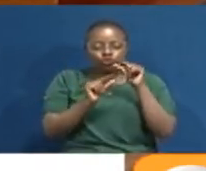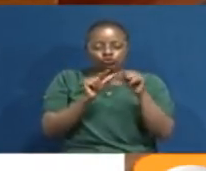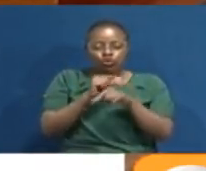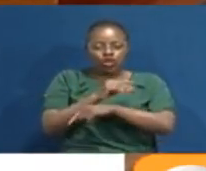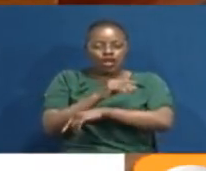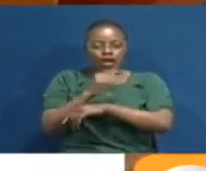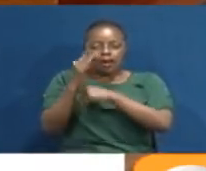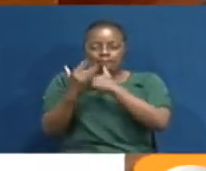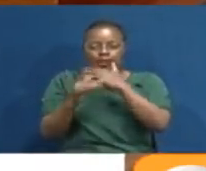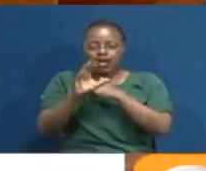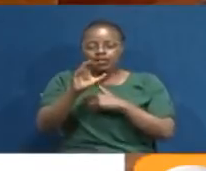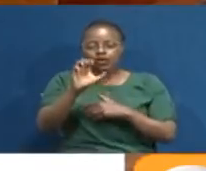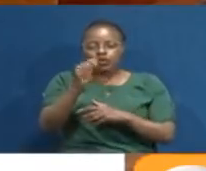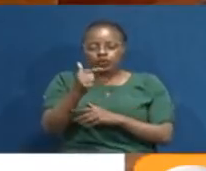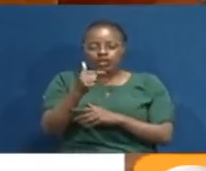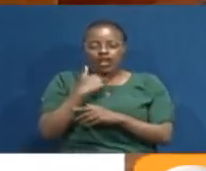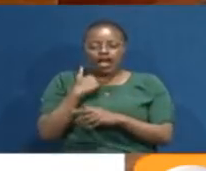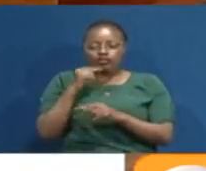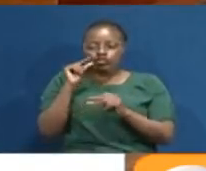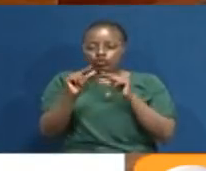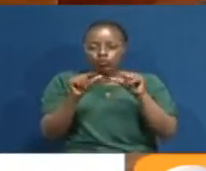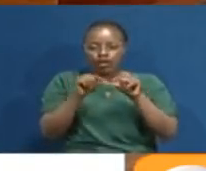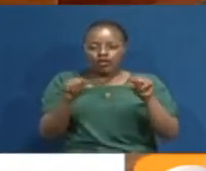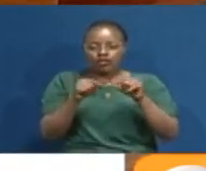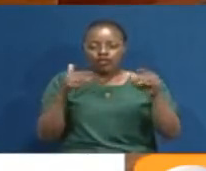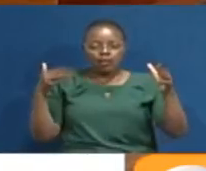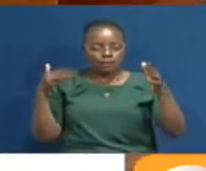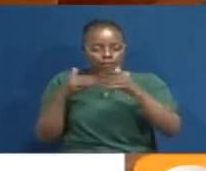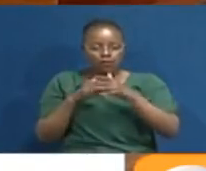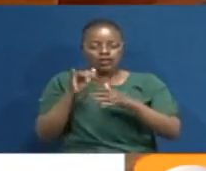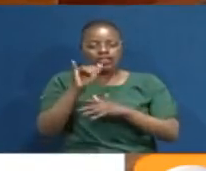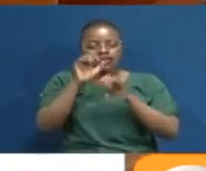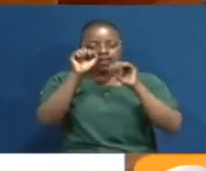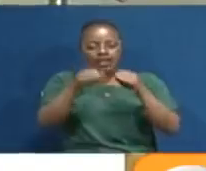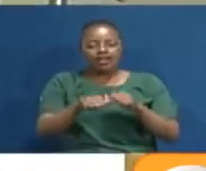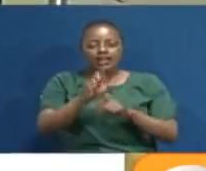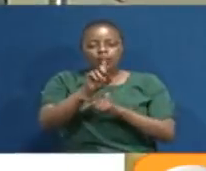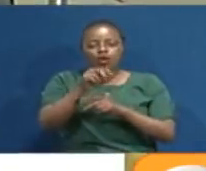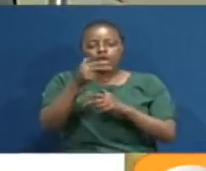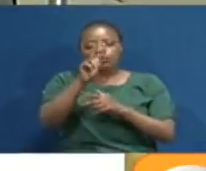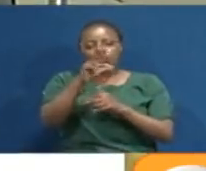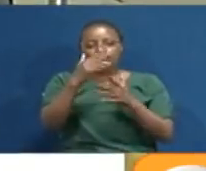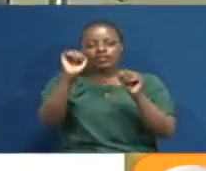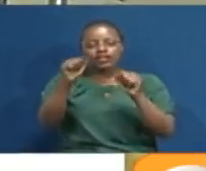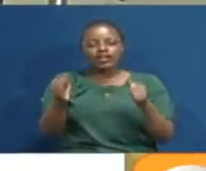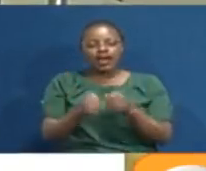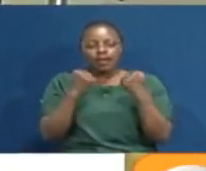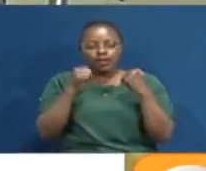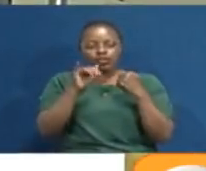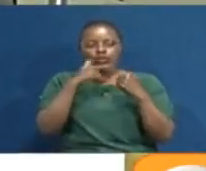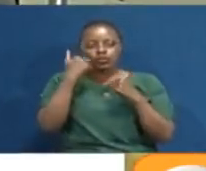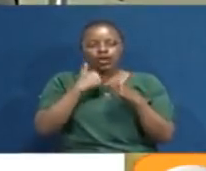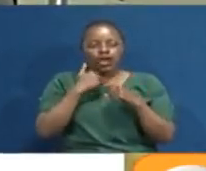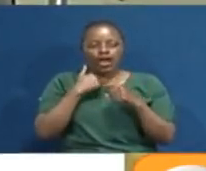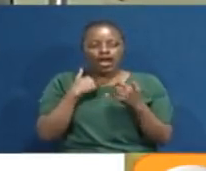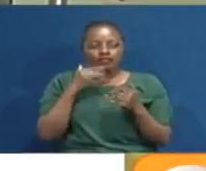it. And those blood clots can then go into smaller vessels and block the supply of oxygen. So one of two things can happen to organs, and the most